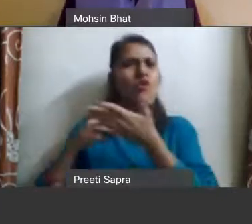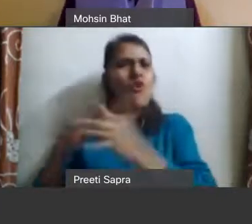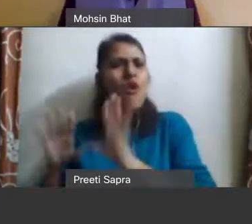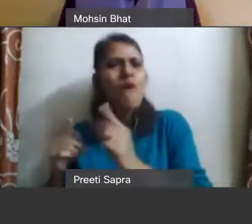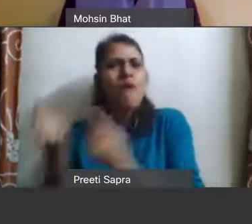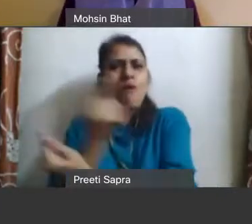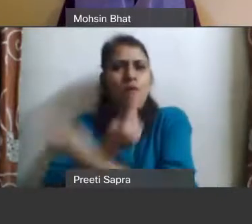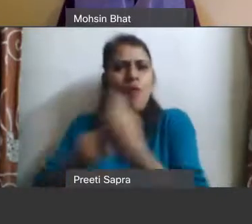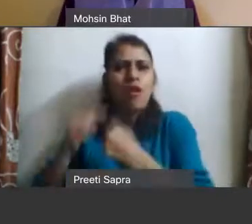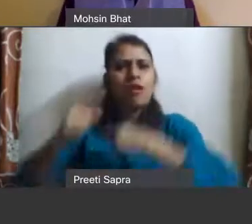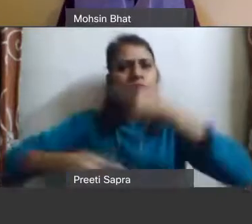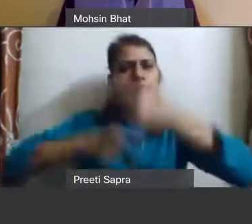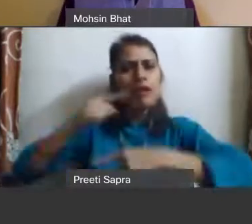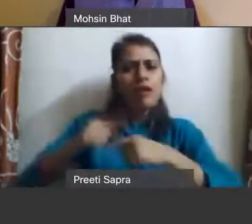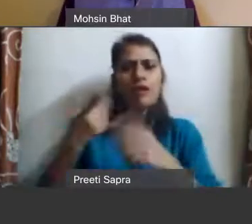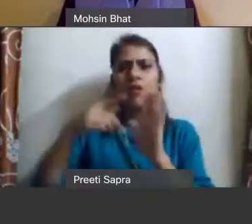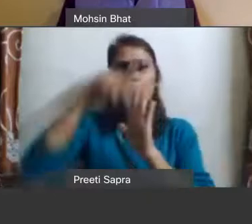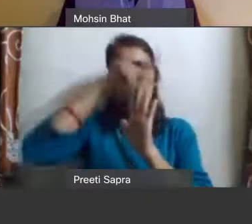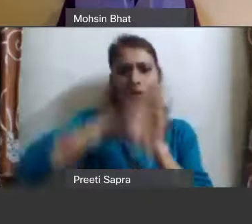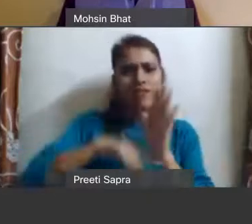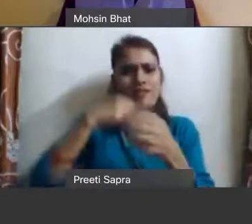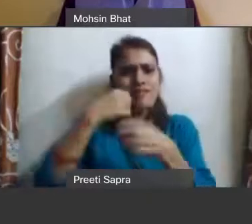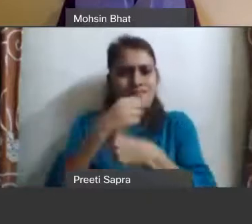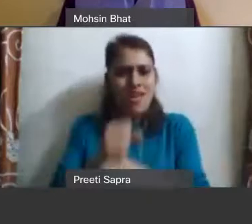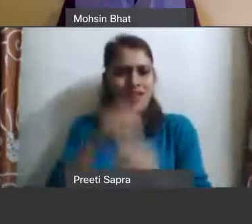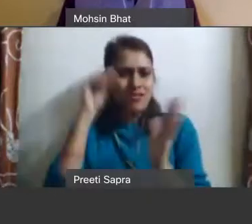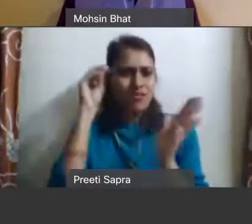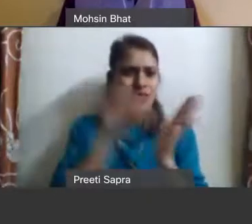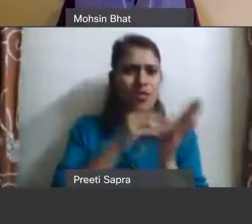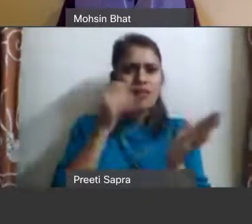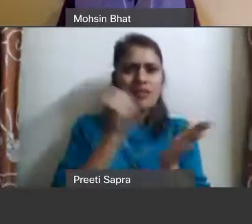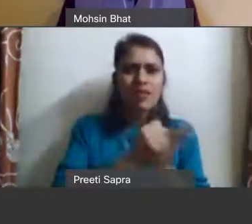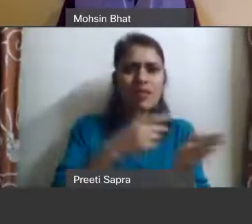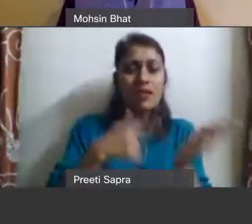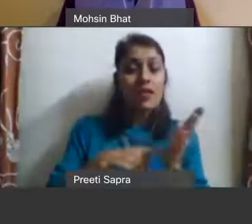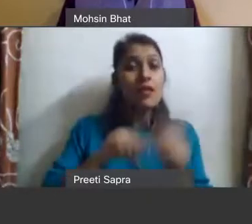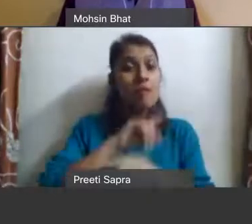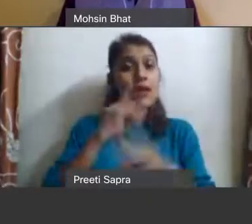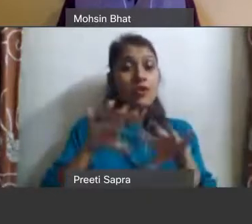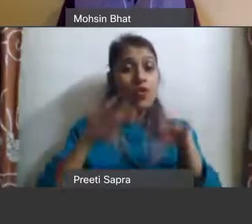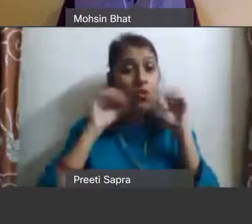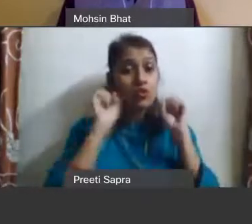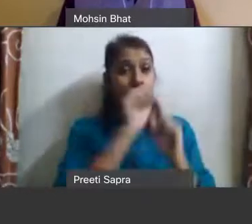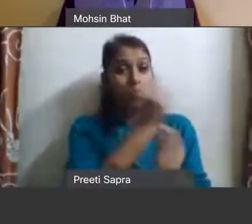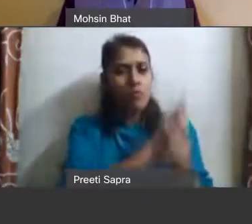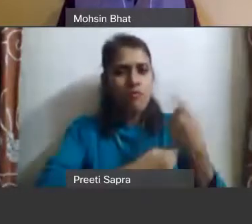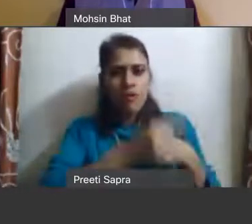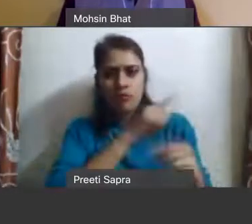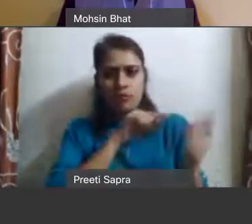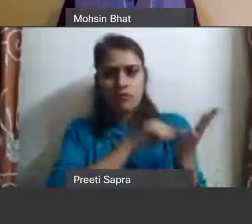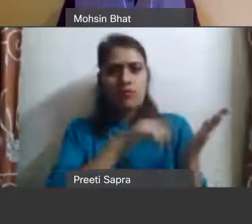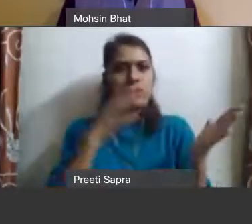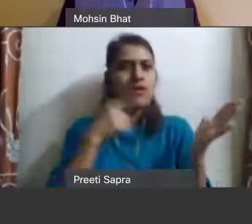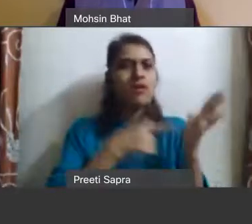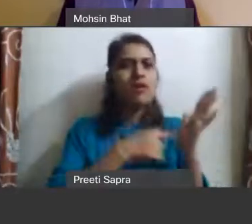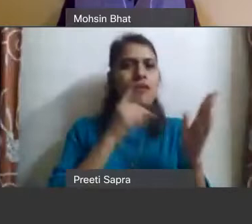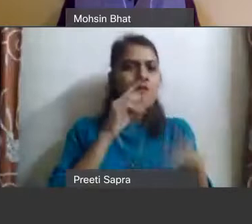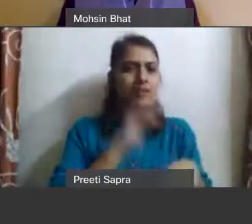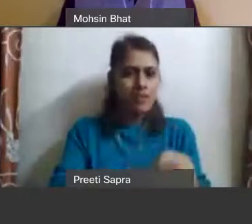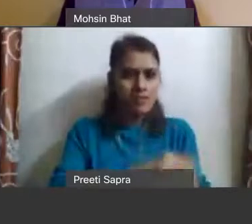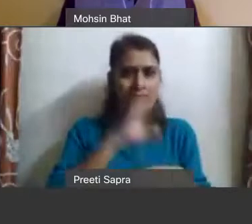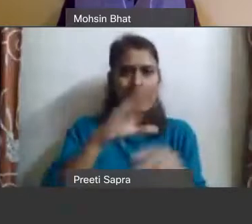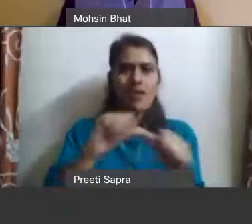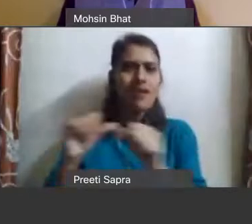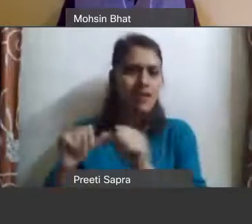about everyday policy making. Instead, it was a question of constitutional politics. Those who were resisting the CAA were